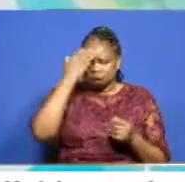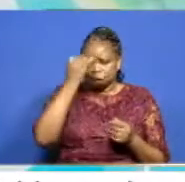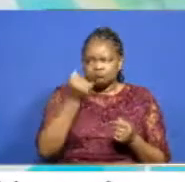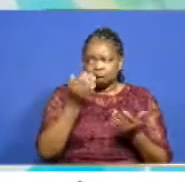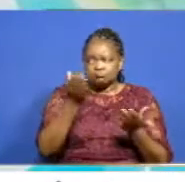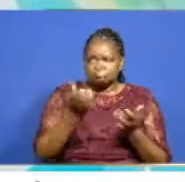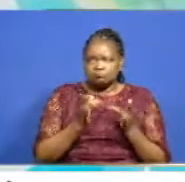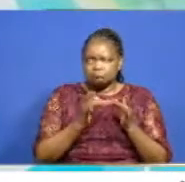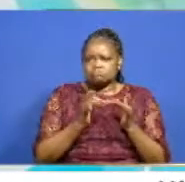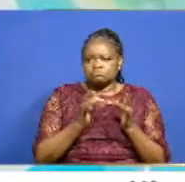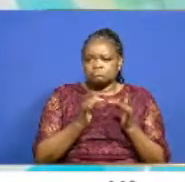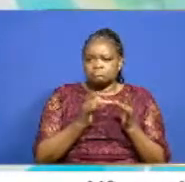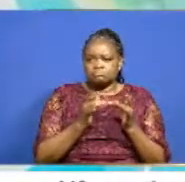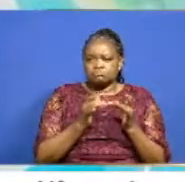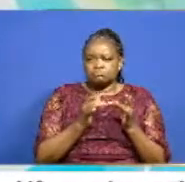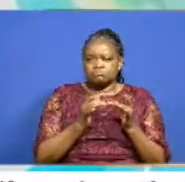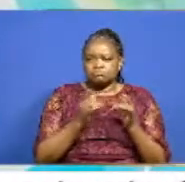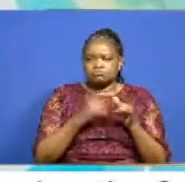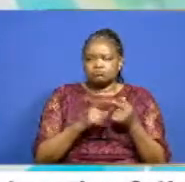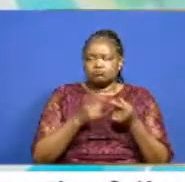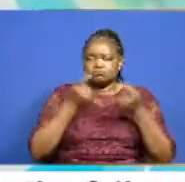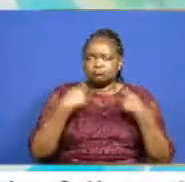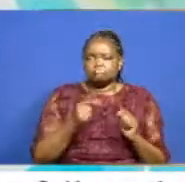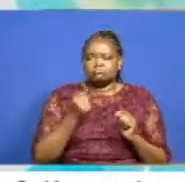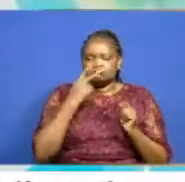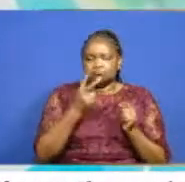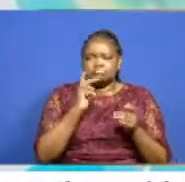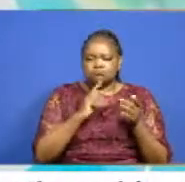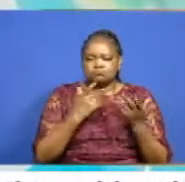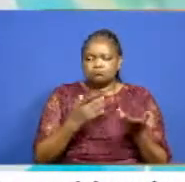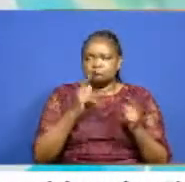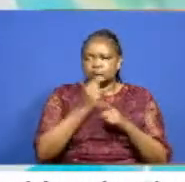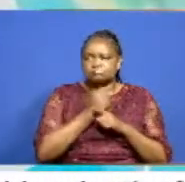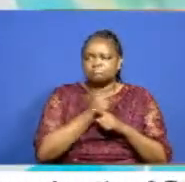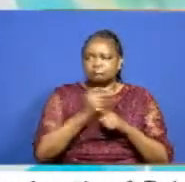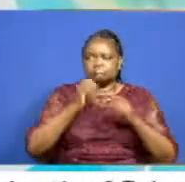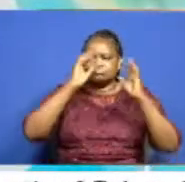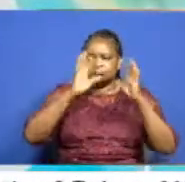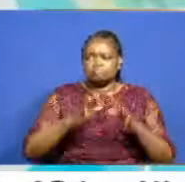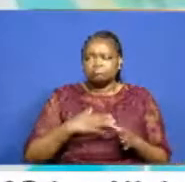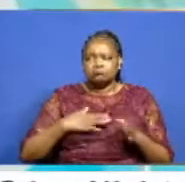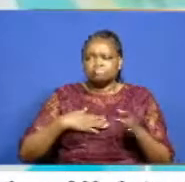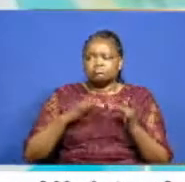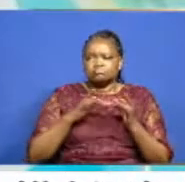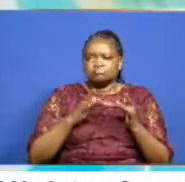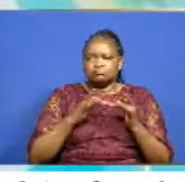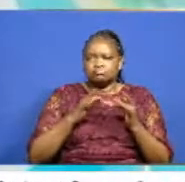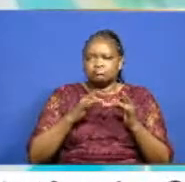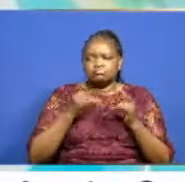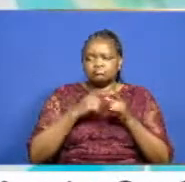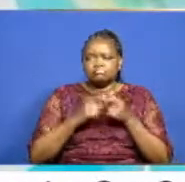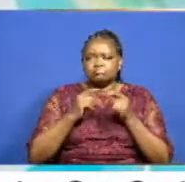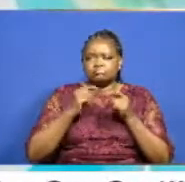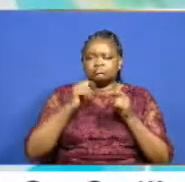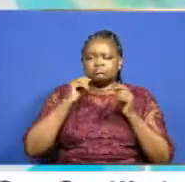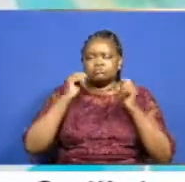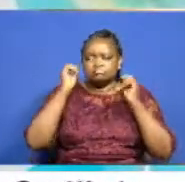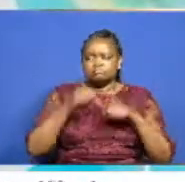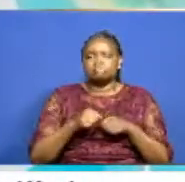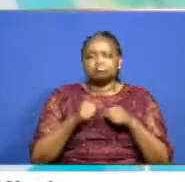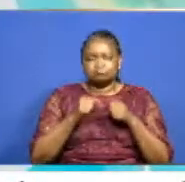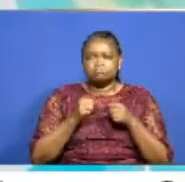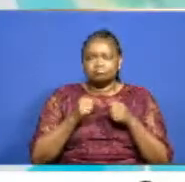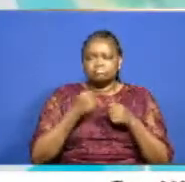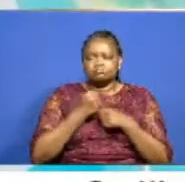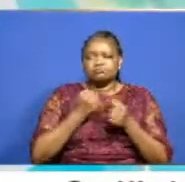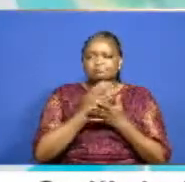internet is not cheap. We are trying to look at how we can be able to train our teachers online. We are looking at how we can be able to